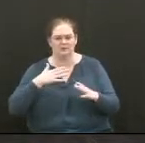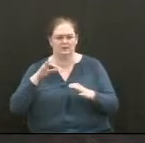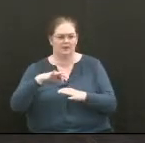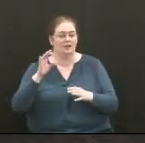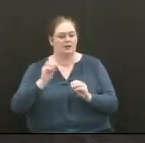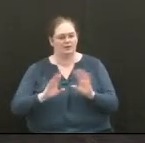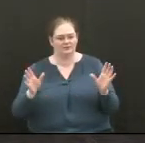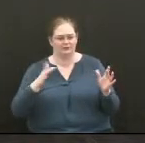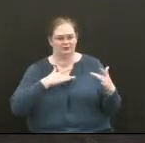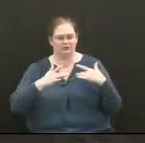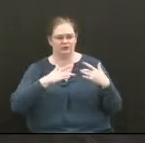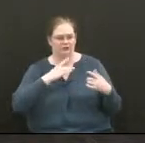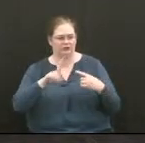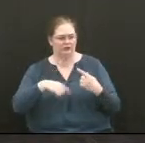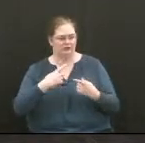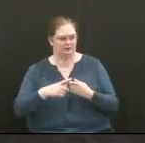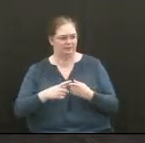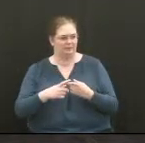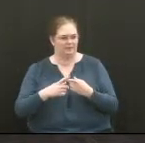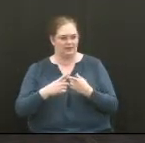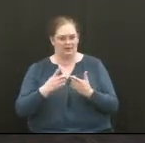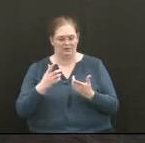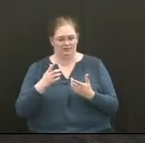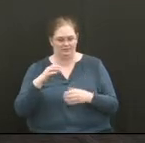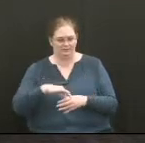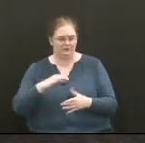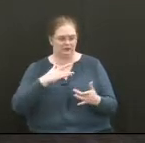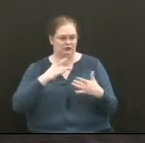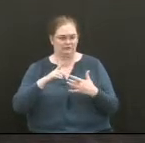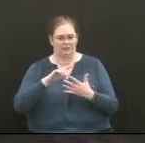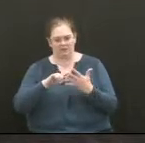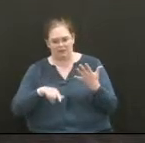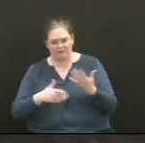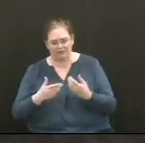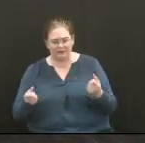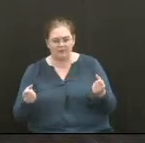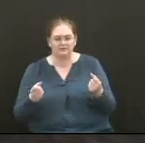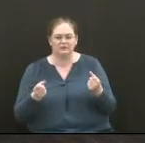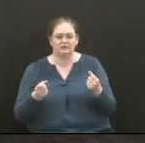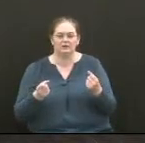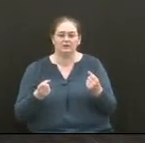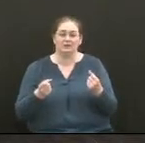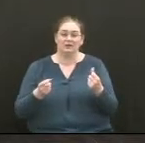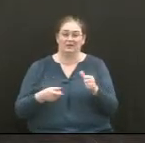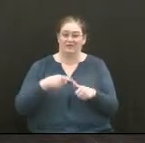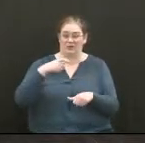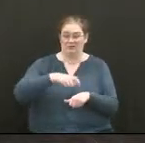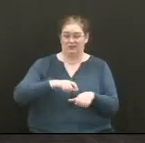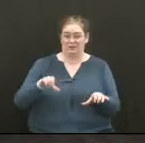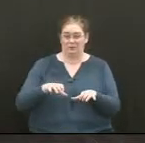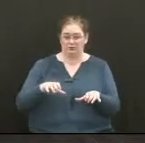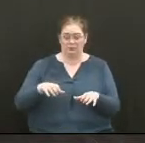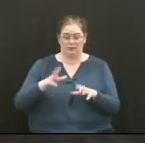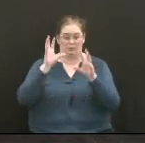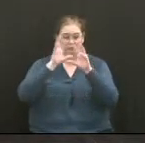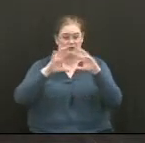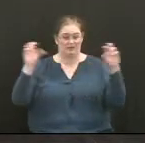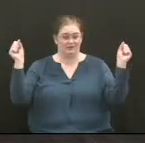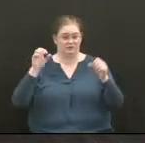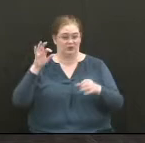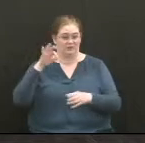obviously concern about the Postal Service. There's concern about all kinds of other things. First time we're doing a presidential